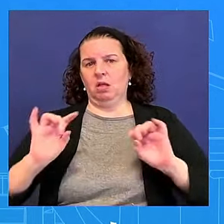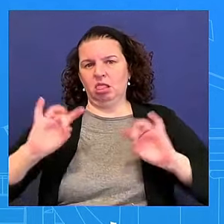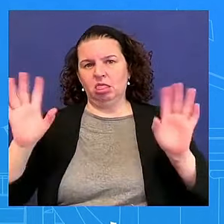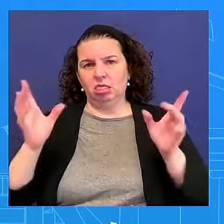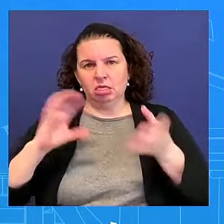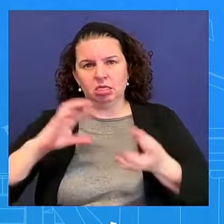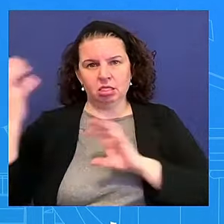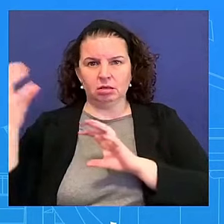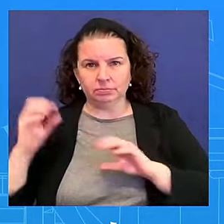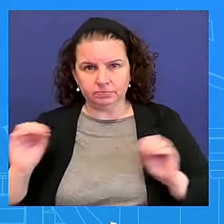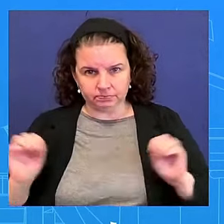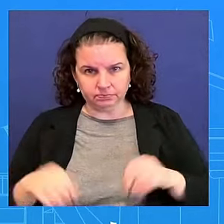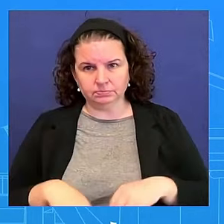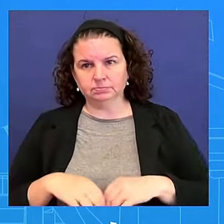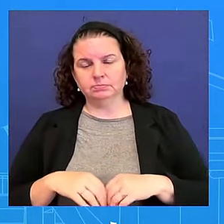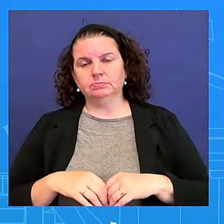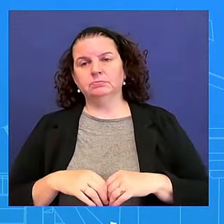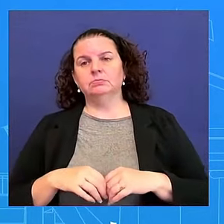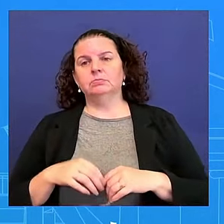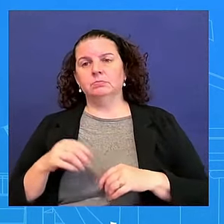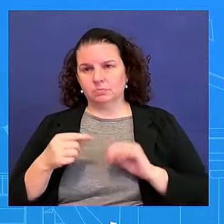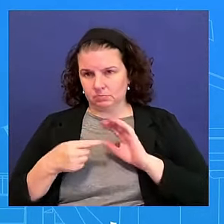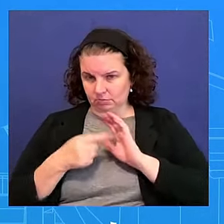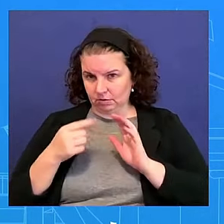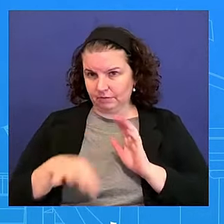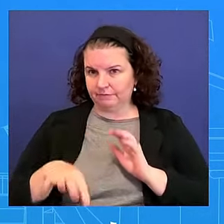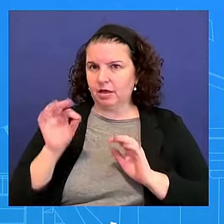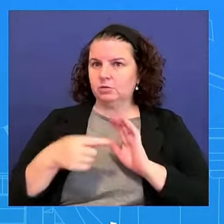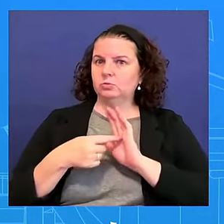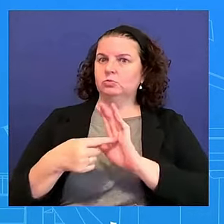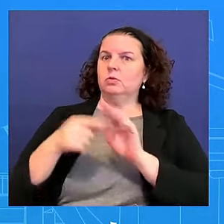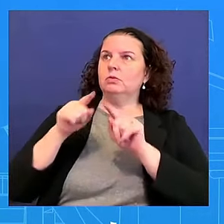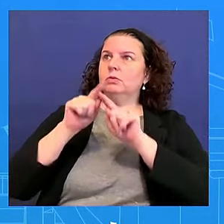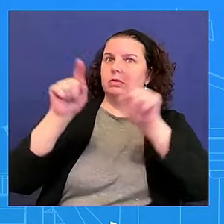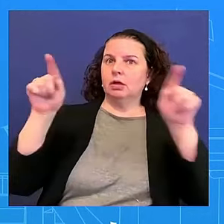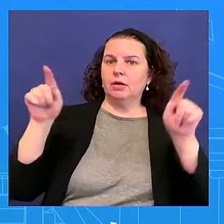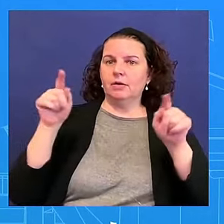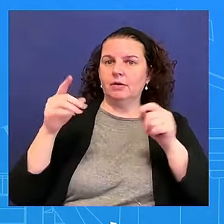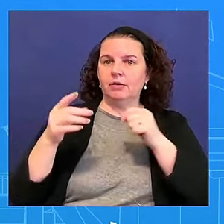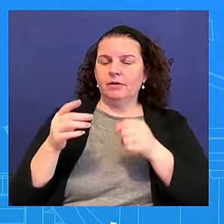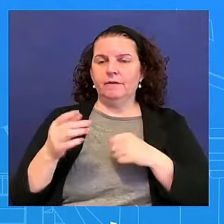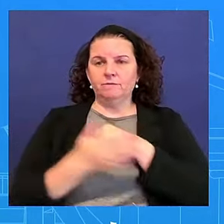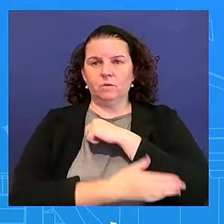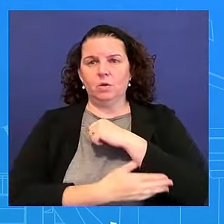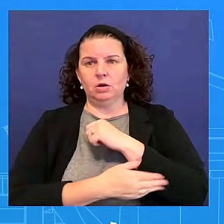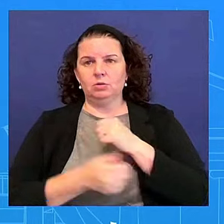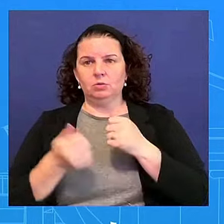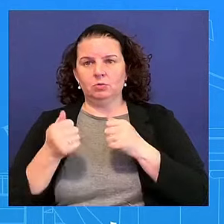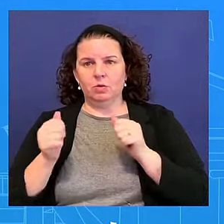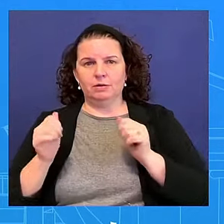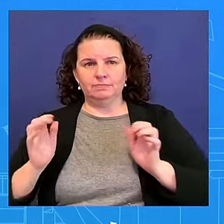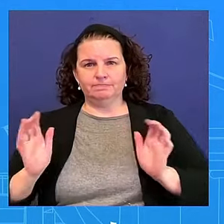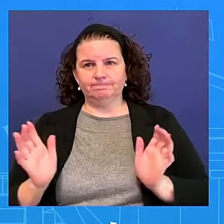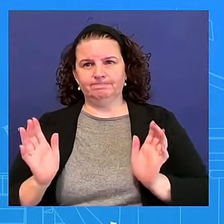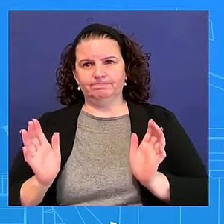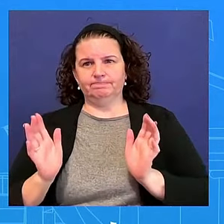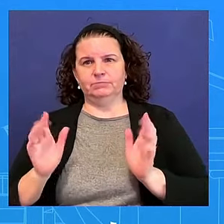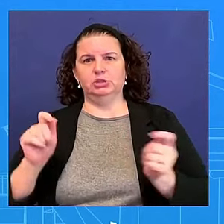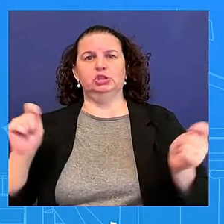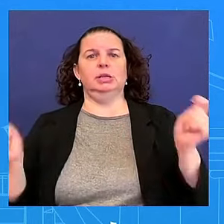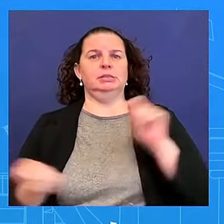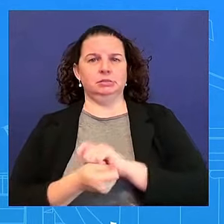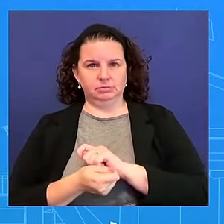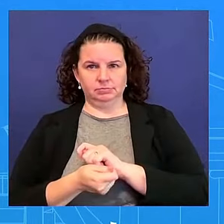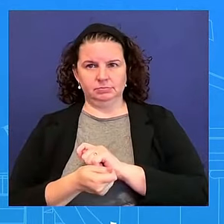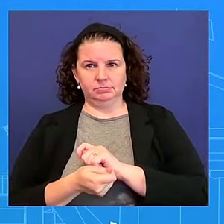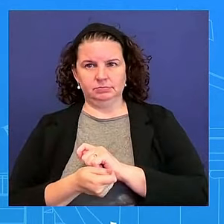our internal affairs and attempt to amplify conflict. The former is an essential part of the robust functioning democracy.